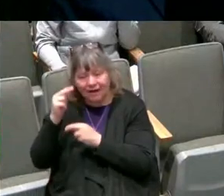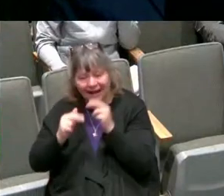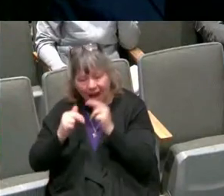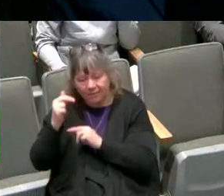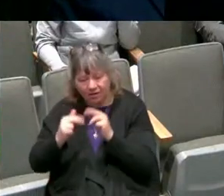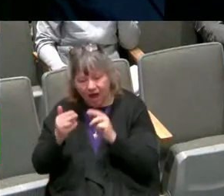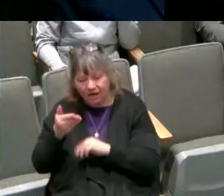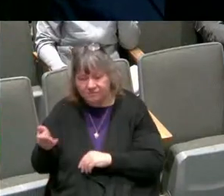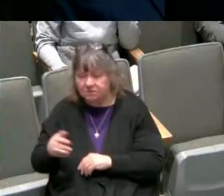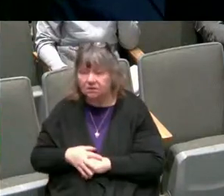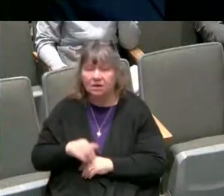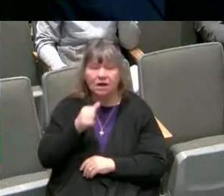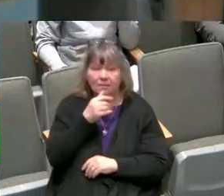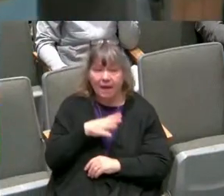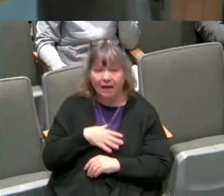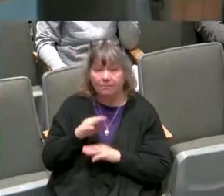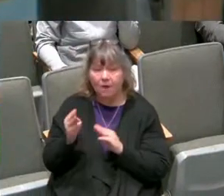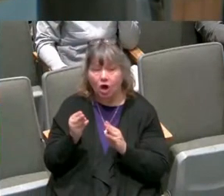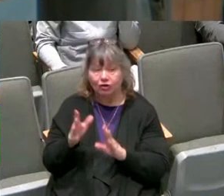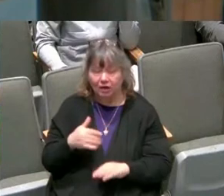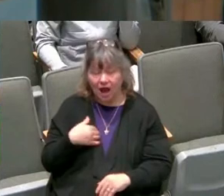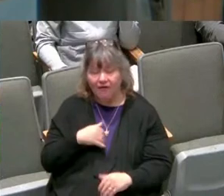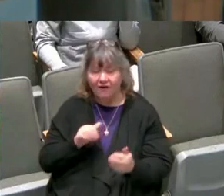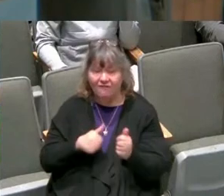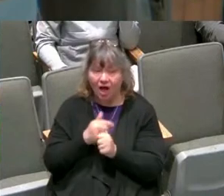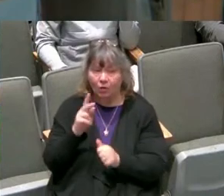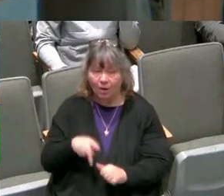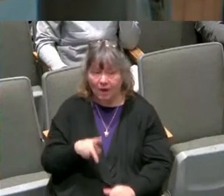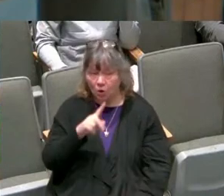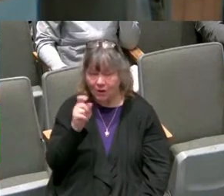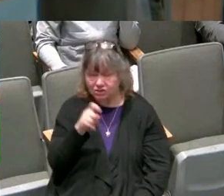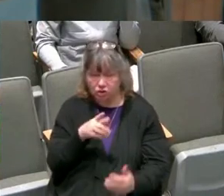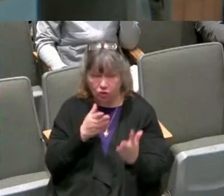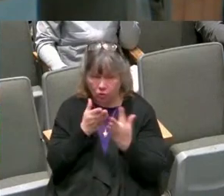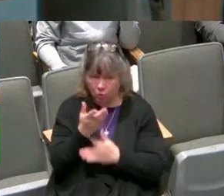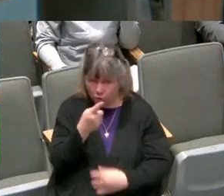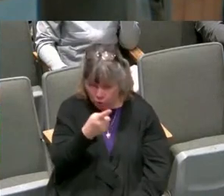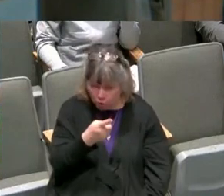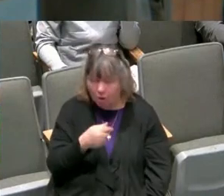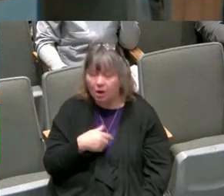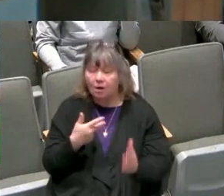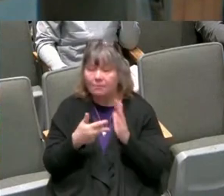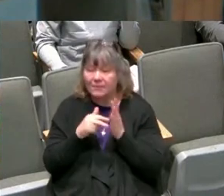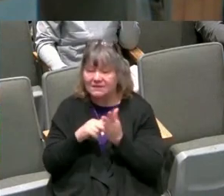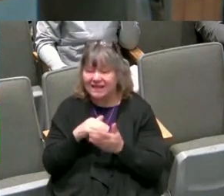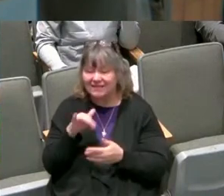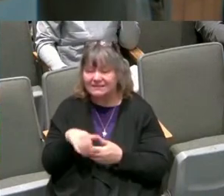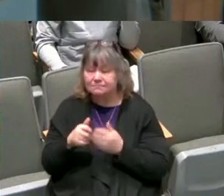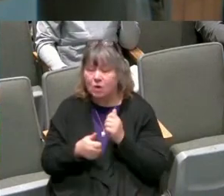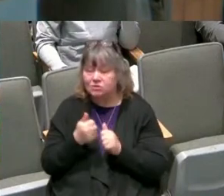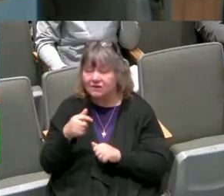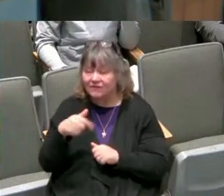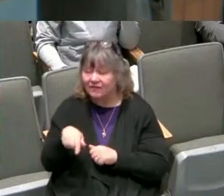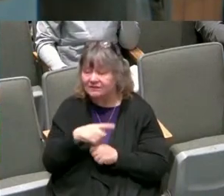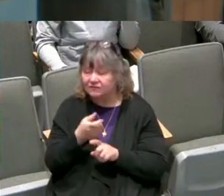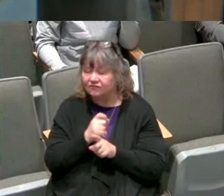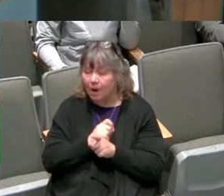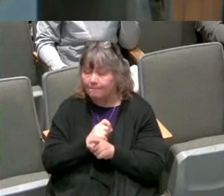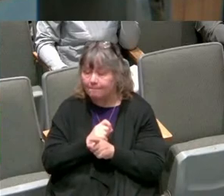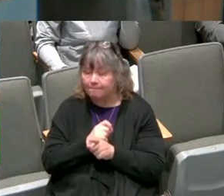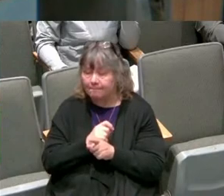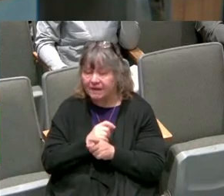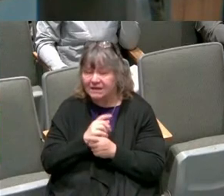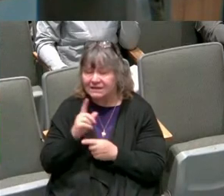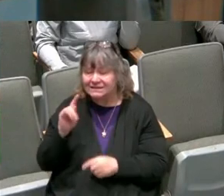uh Madam moderator if I might have a follow-up question then through you then this uh most of this would come out